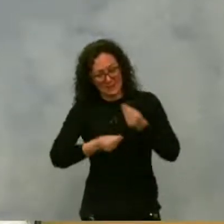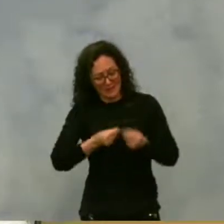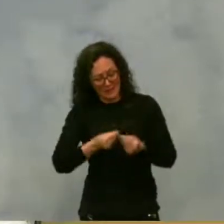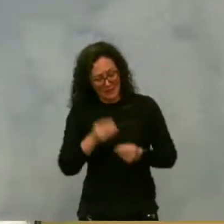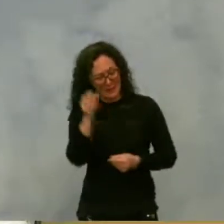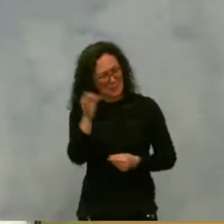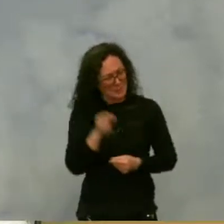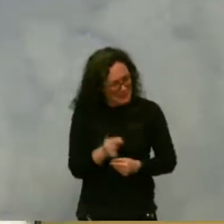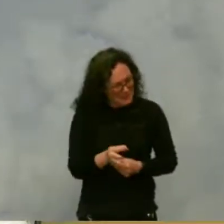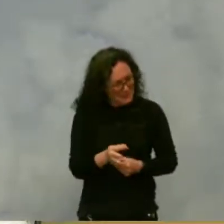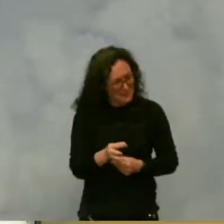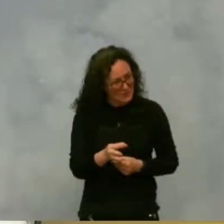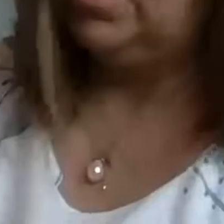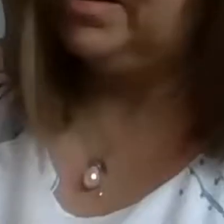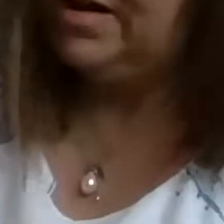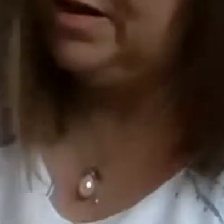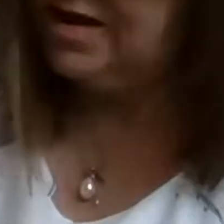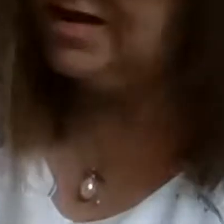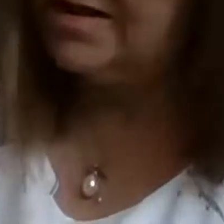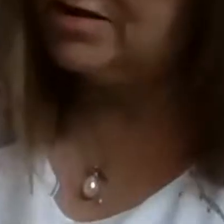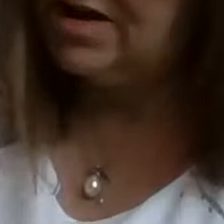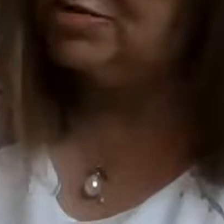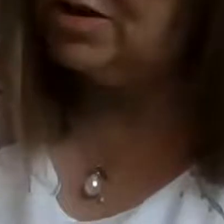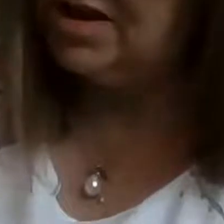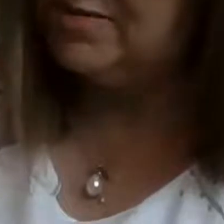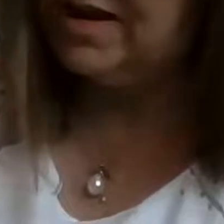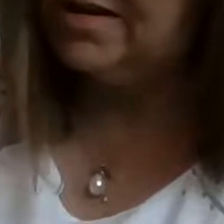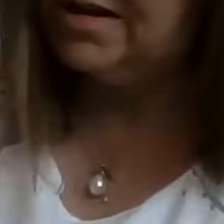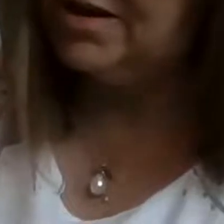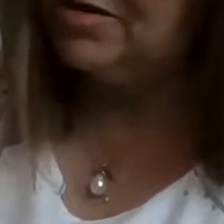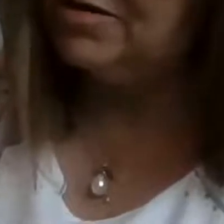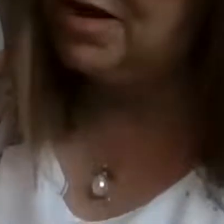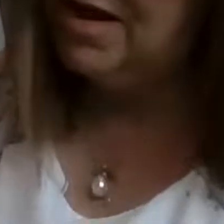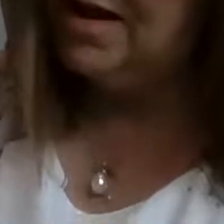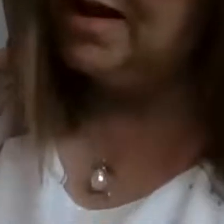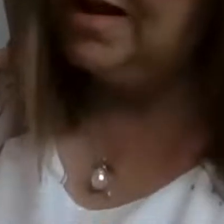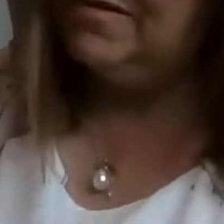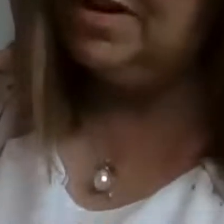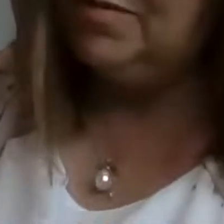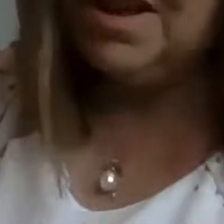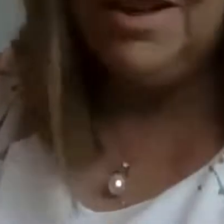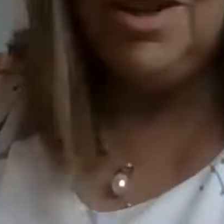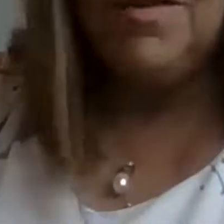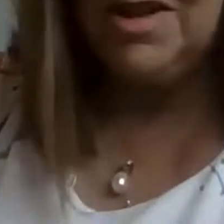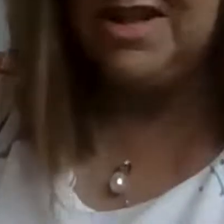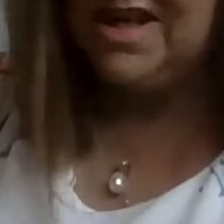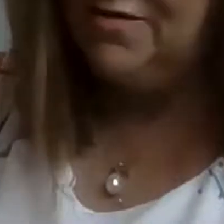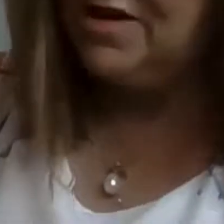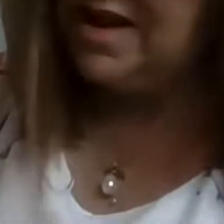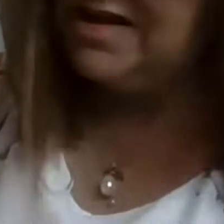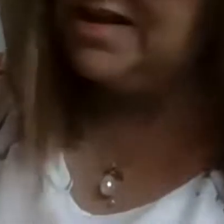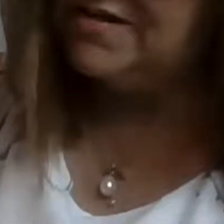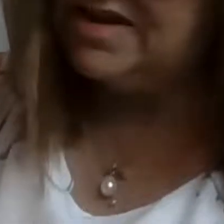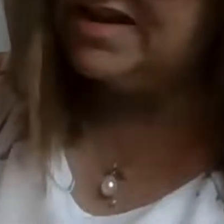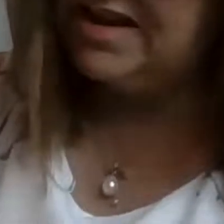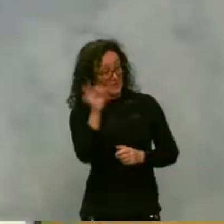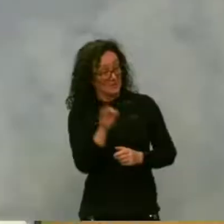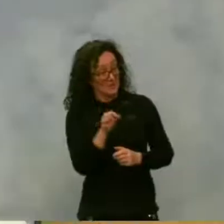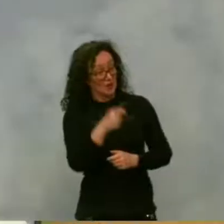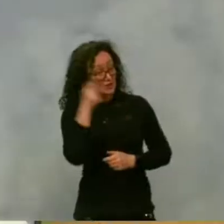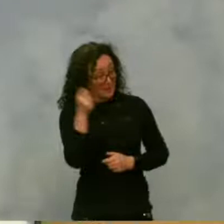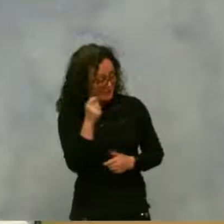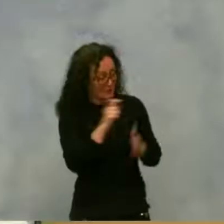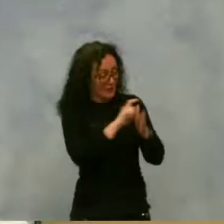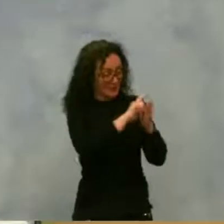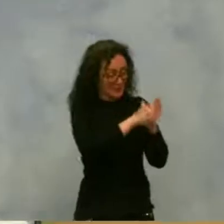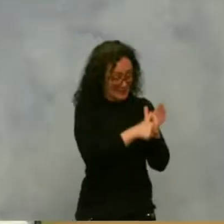of, and there's obviously been a massive piece of work there, as you would expect in the council, that the percentage of successful candidates for disabled,